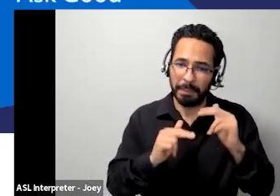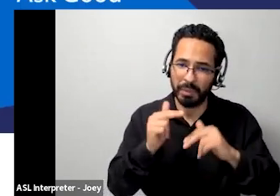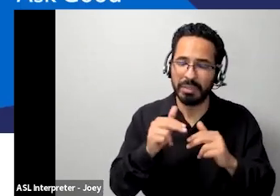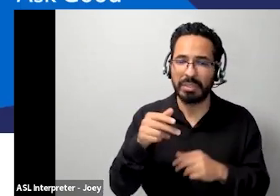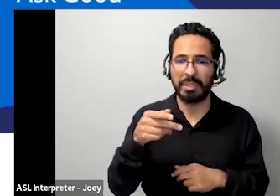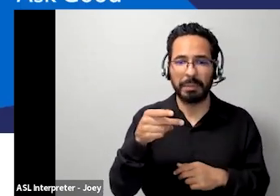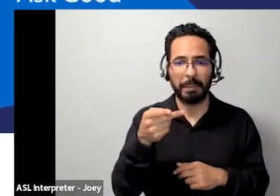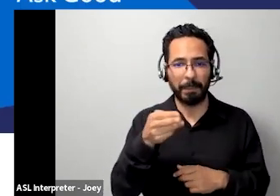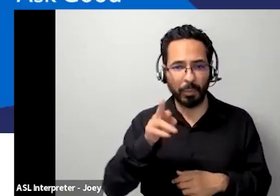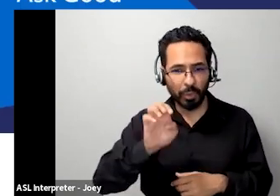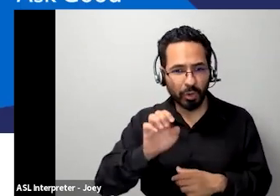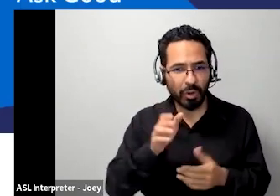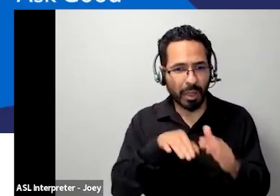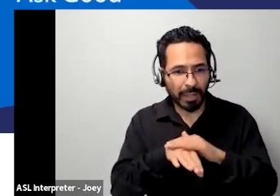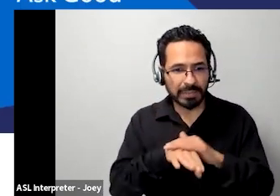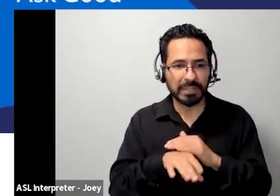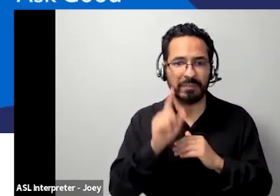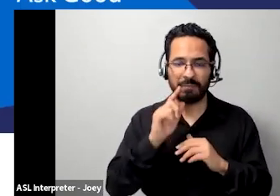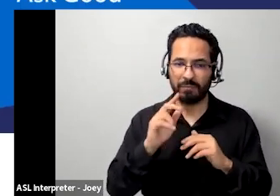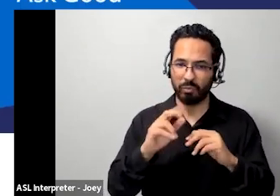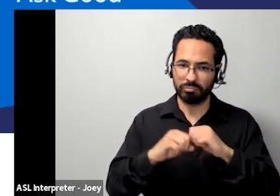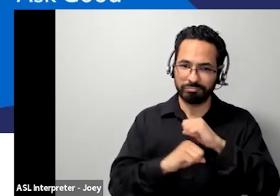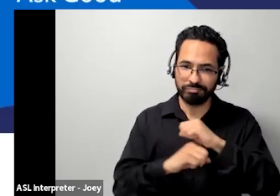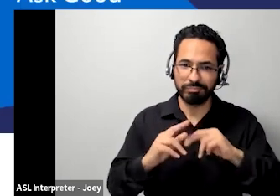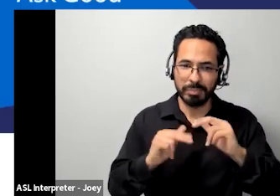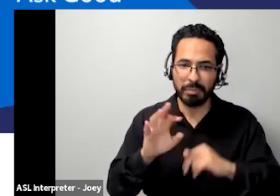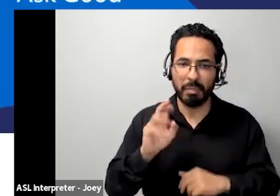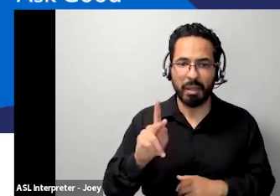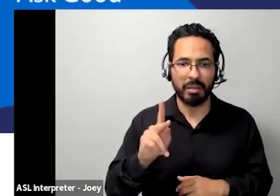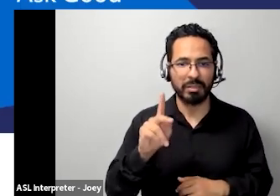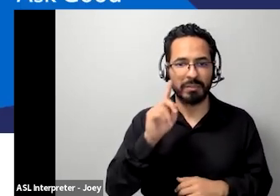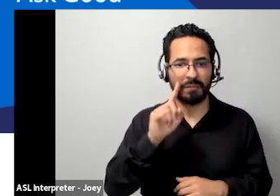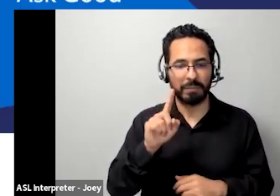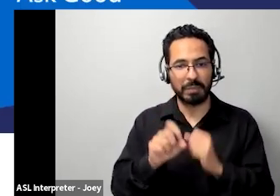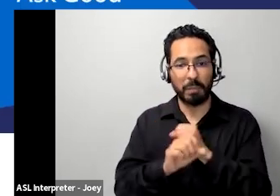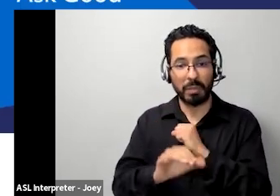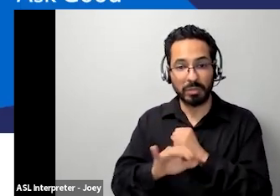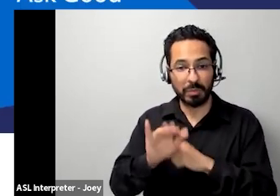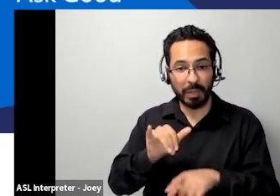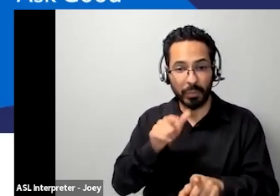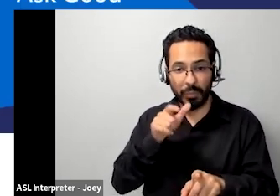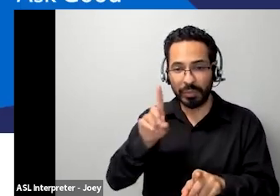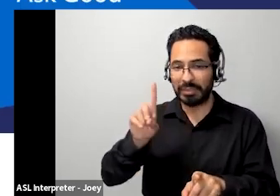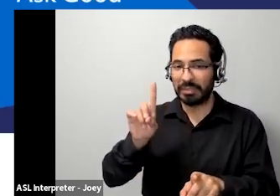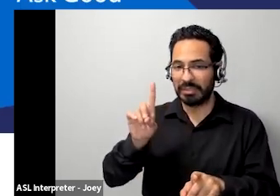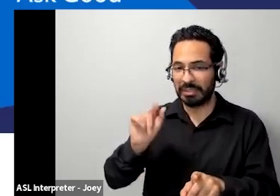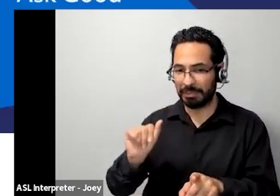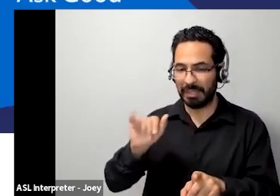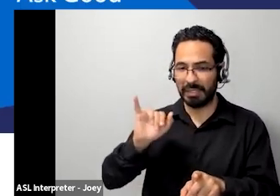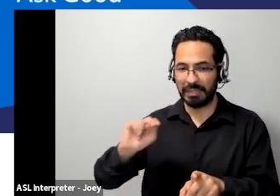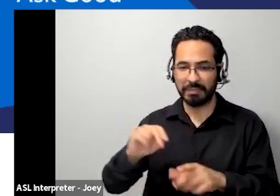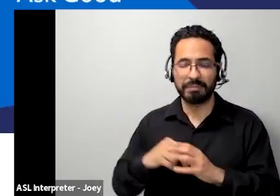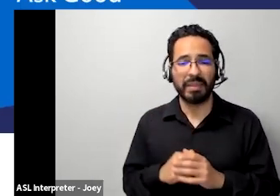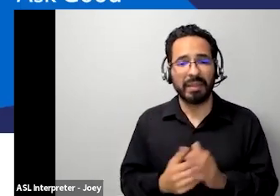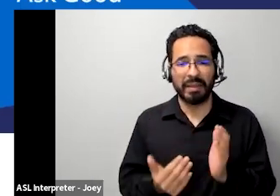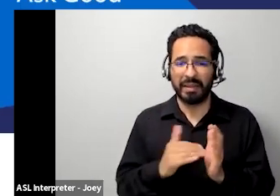uh, uh, building blocks sponsored by Disability In. And really, you want to get this in as soon as you can, because most often